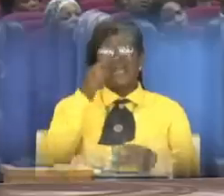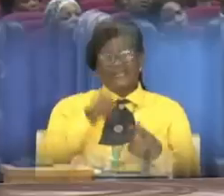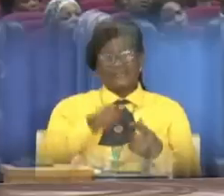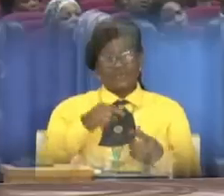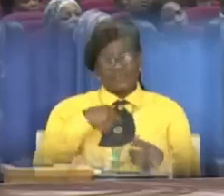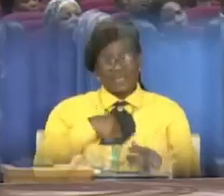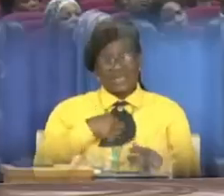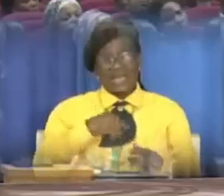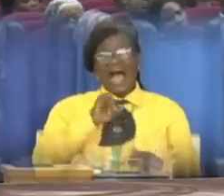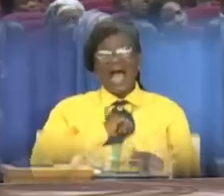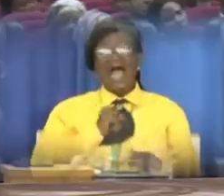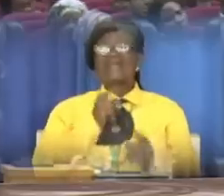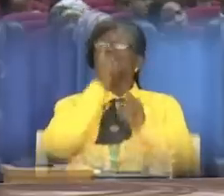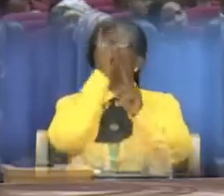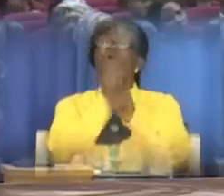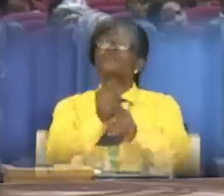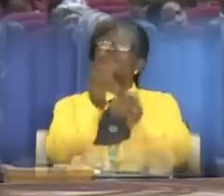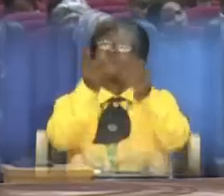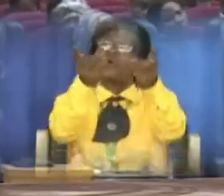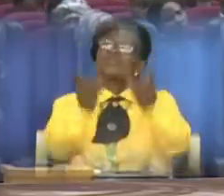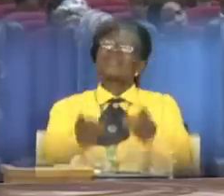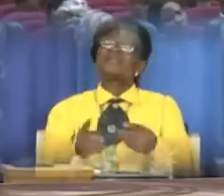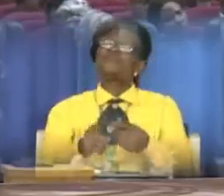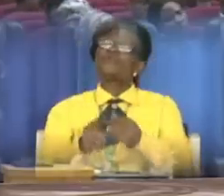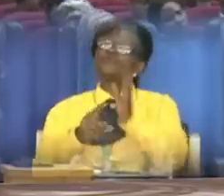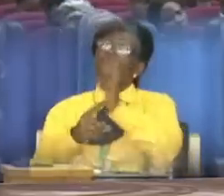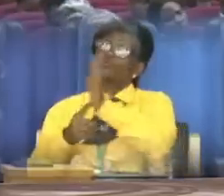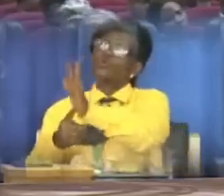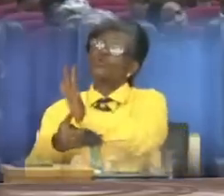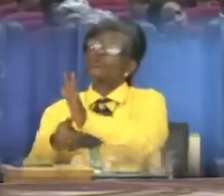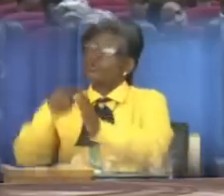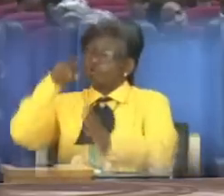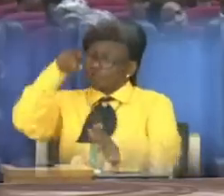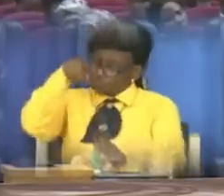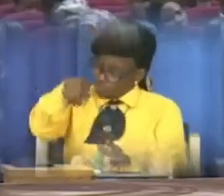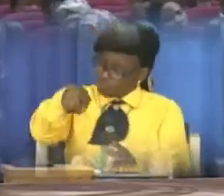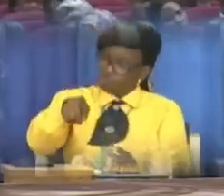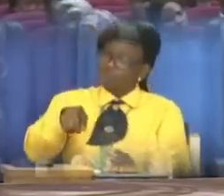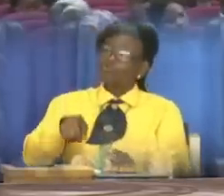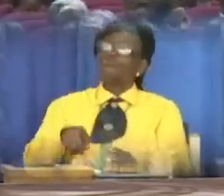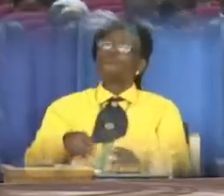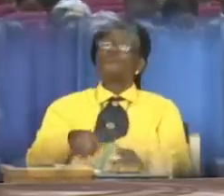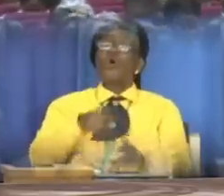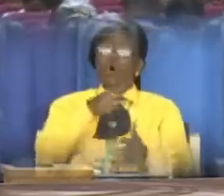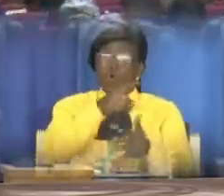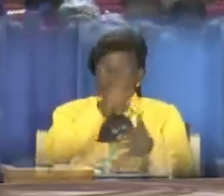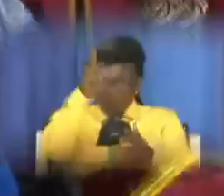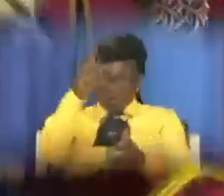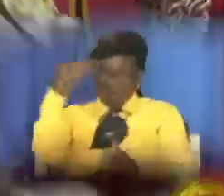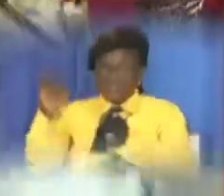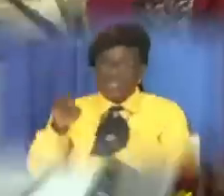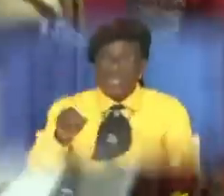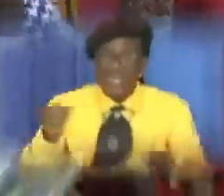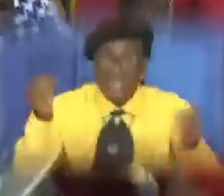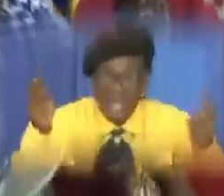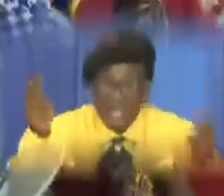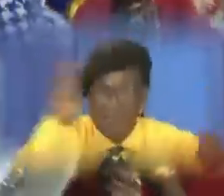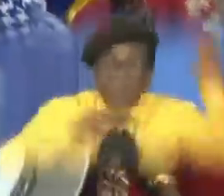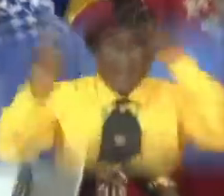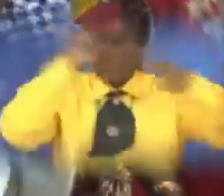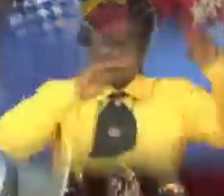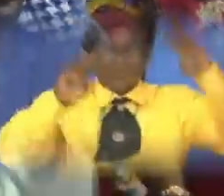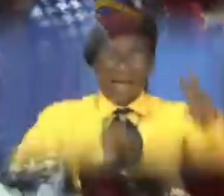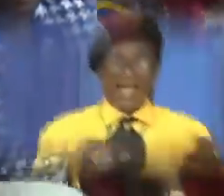battles I've been fighting for you that you don't know anything about. Will you stand on your feet and praise